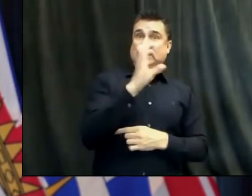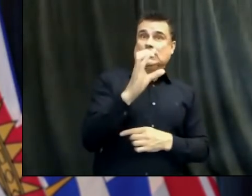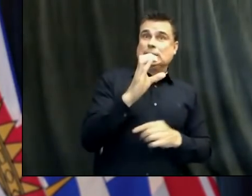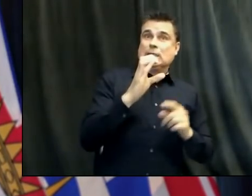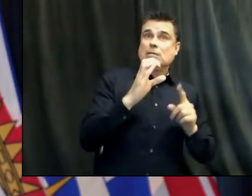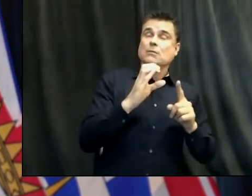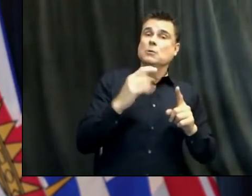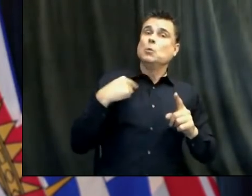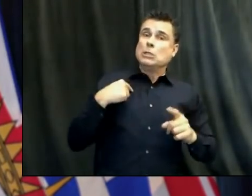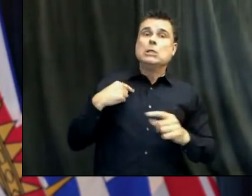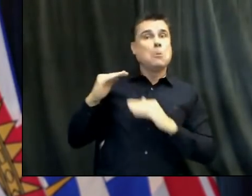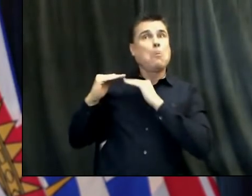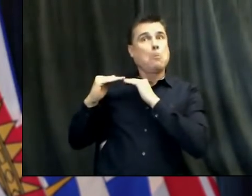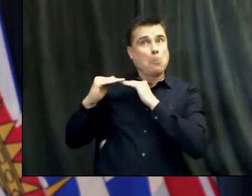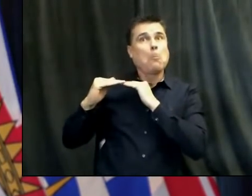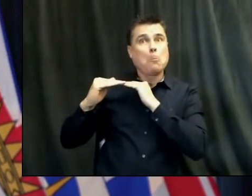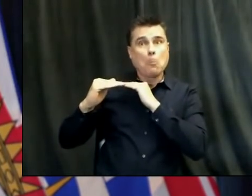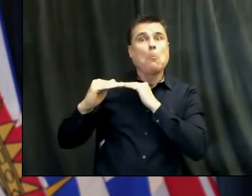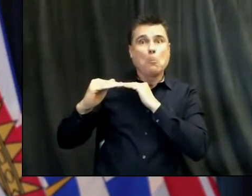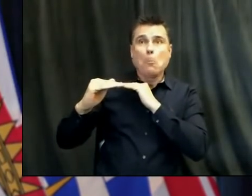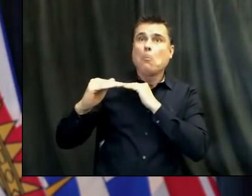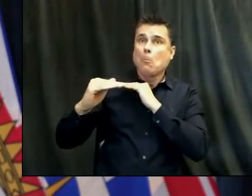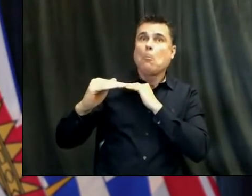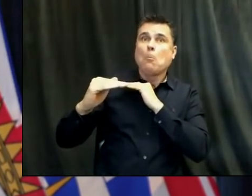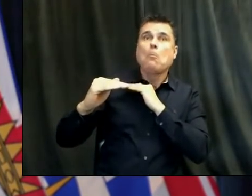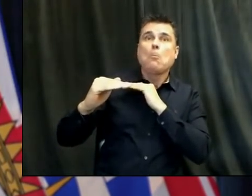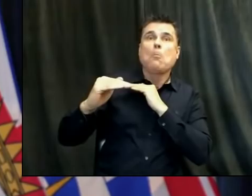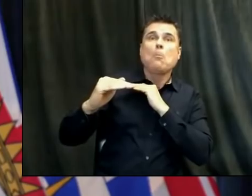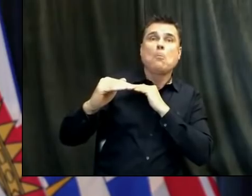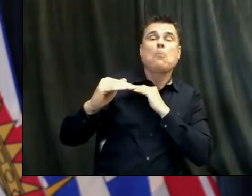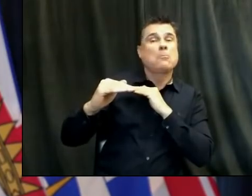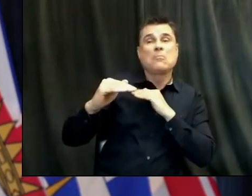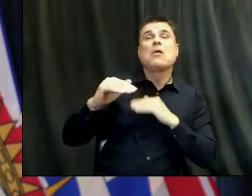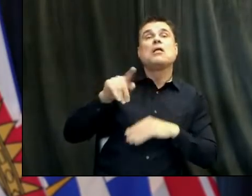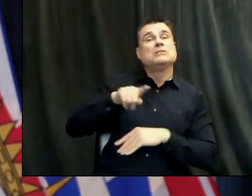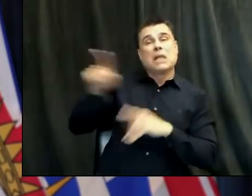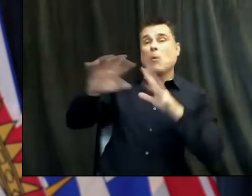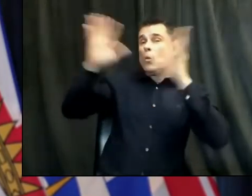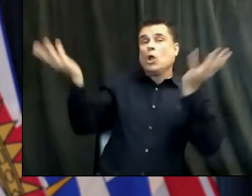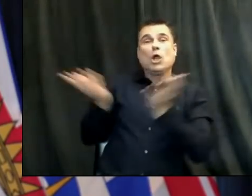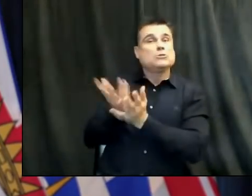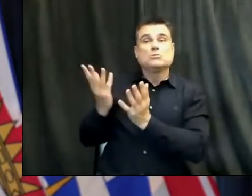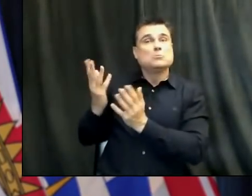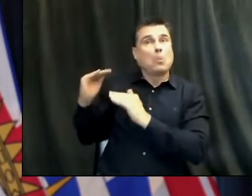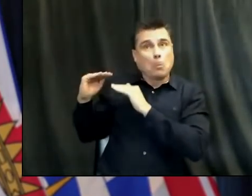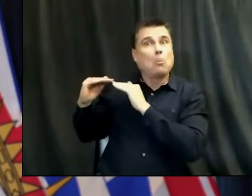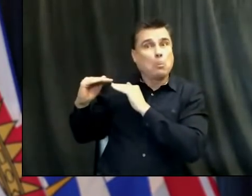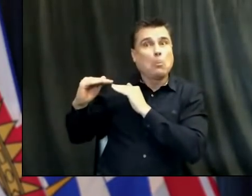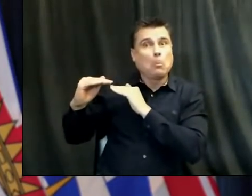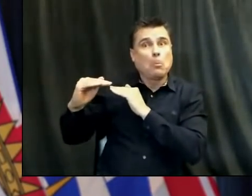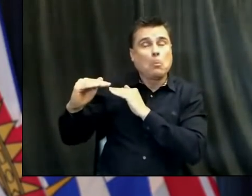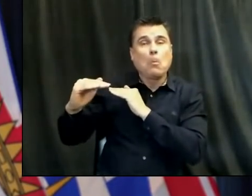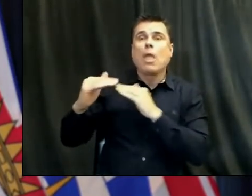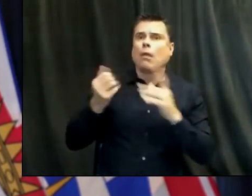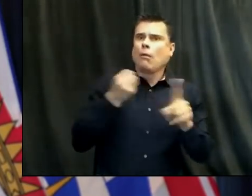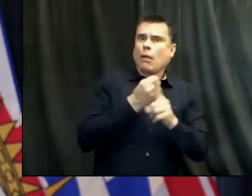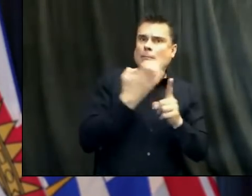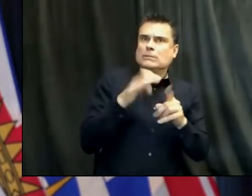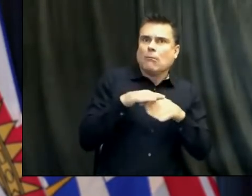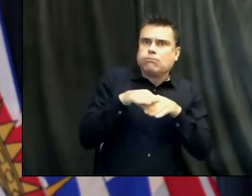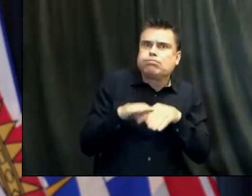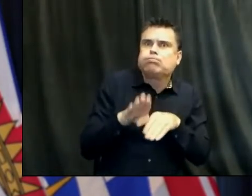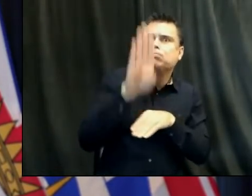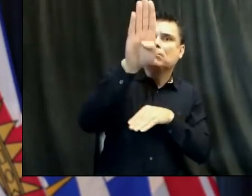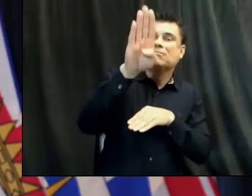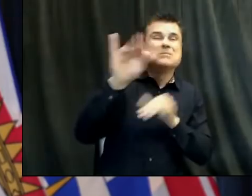means that as we move into winter, not only are we indoors more and having more contact with